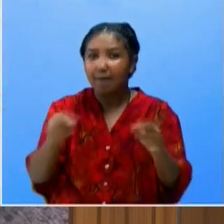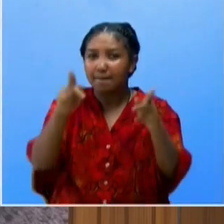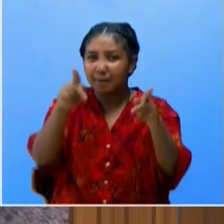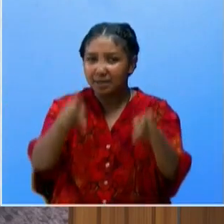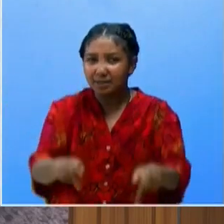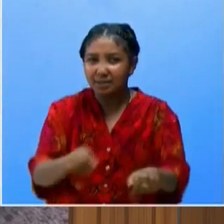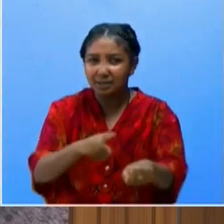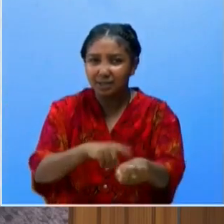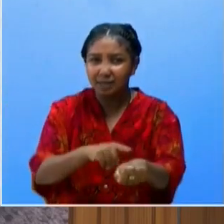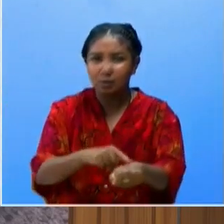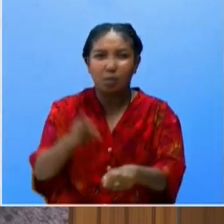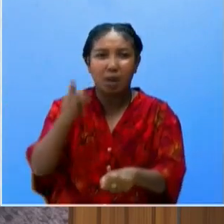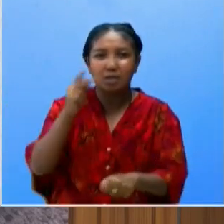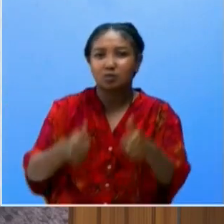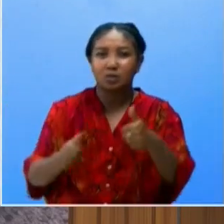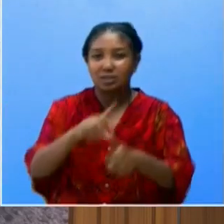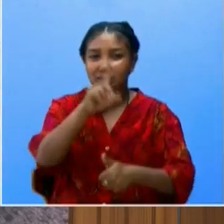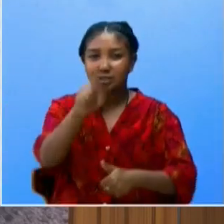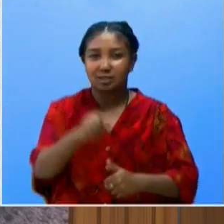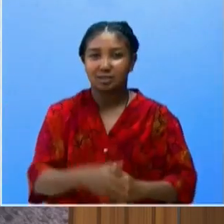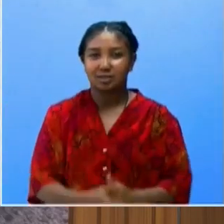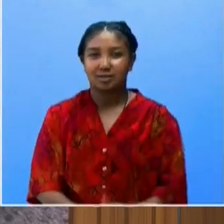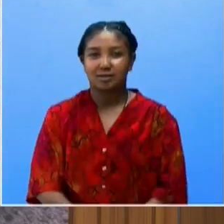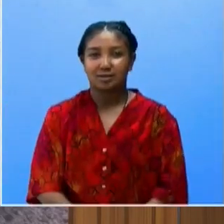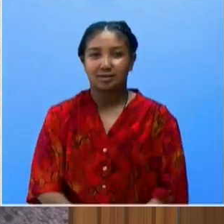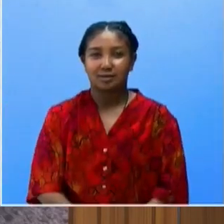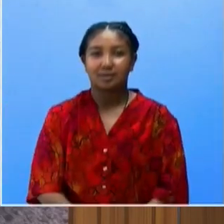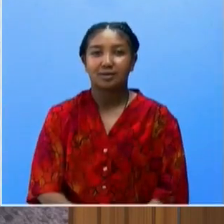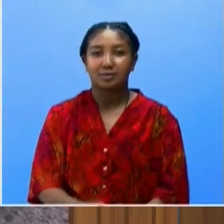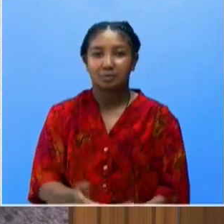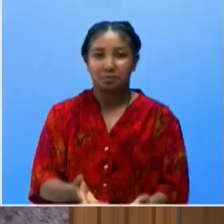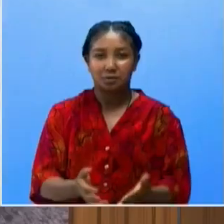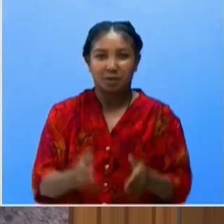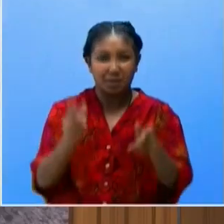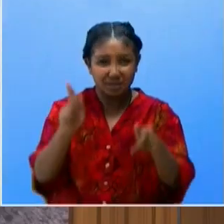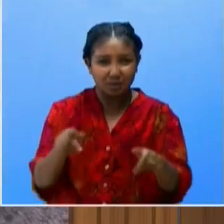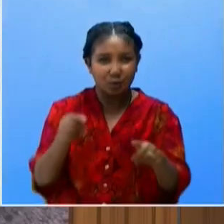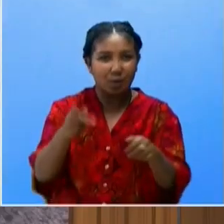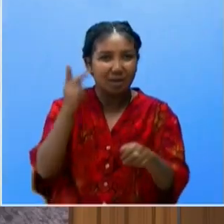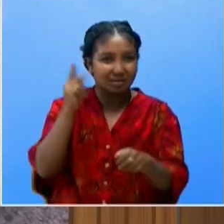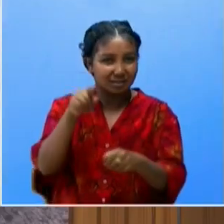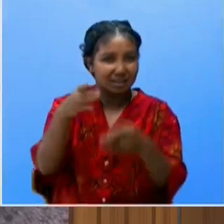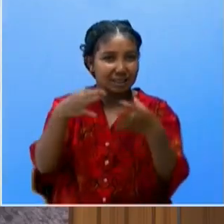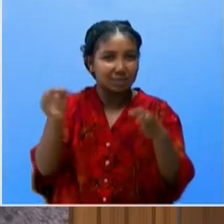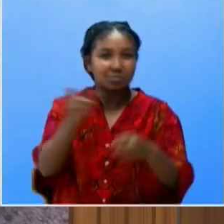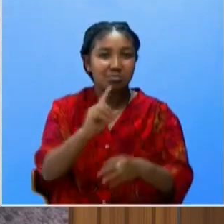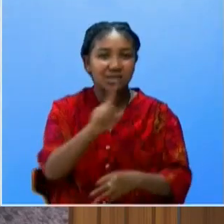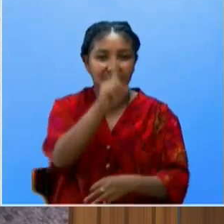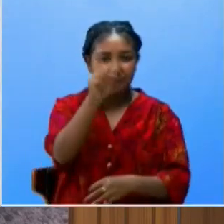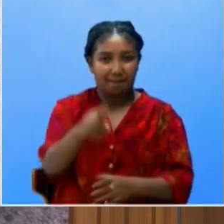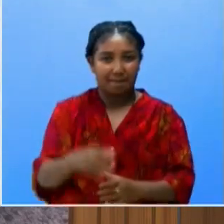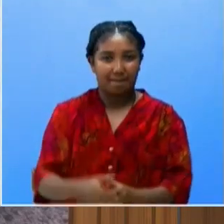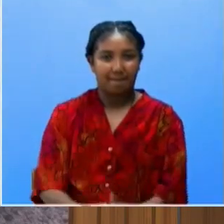tense or past tense? Yes, please. Students' parents, please ask him or ask her.